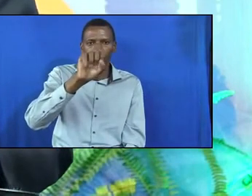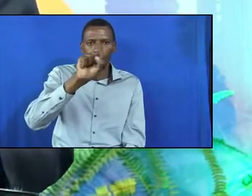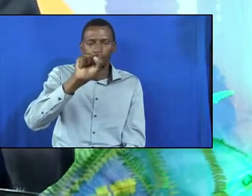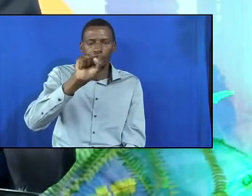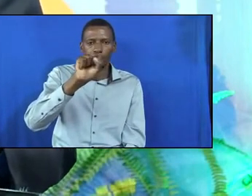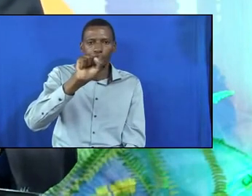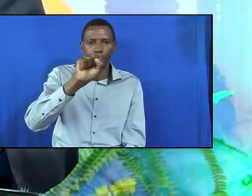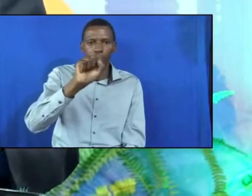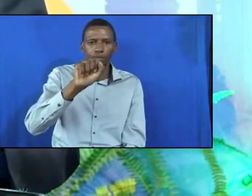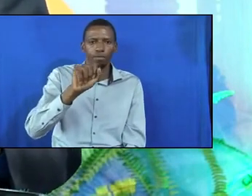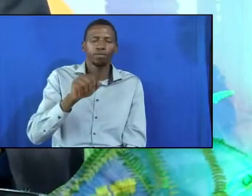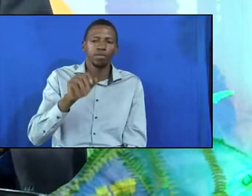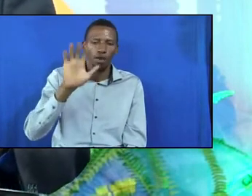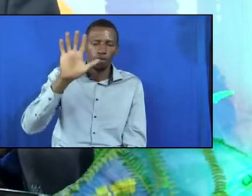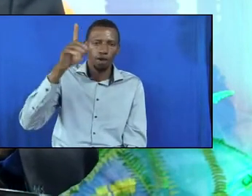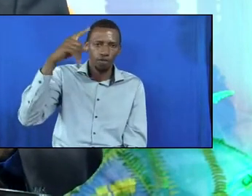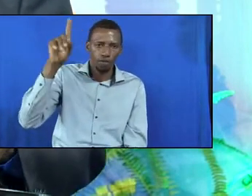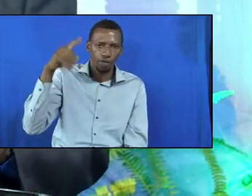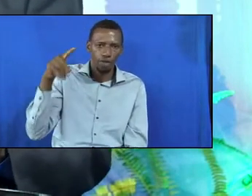5 marks.